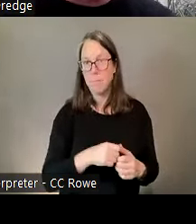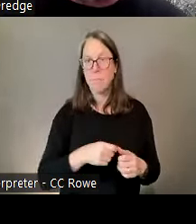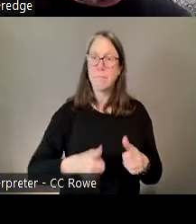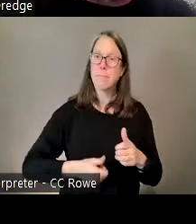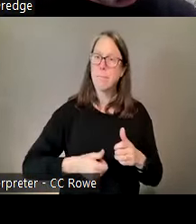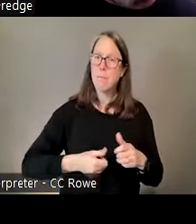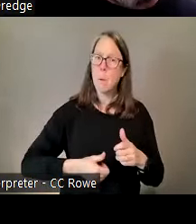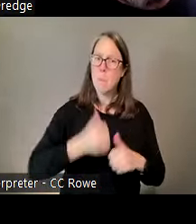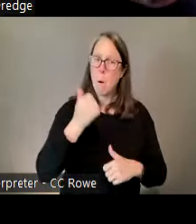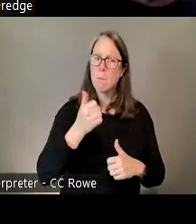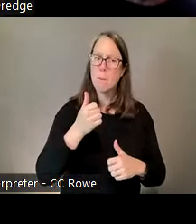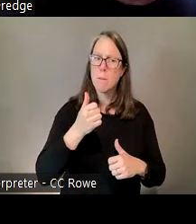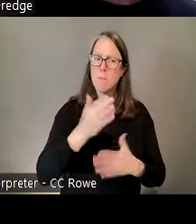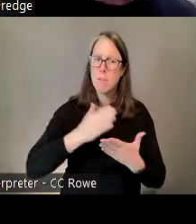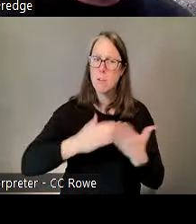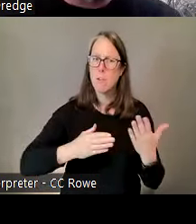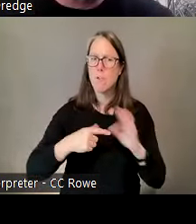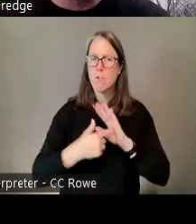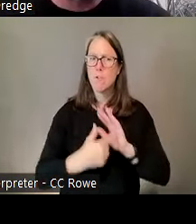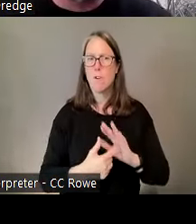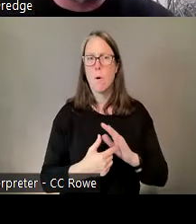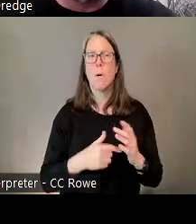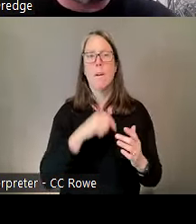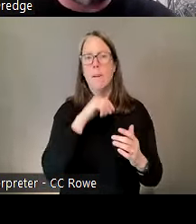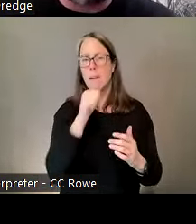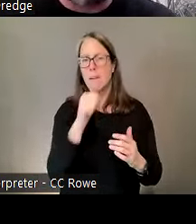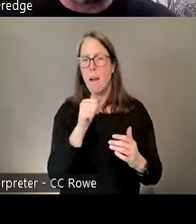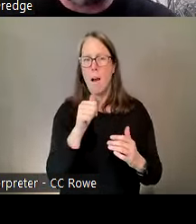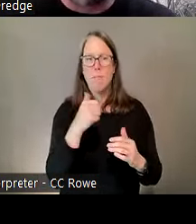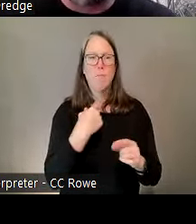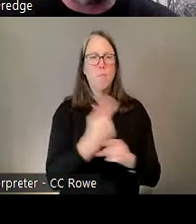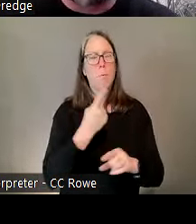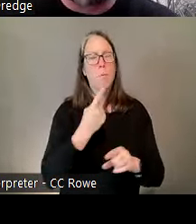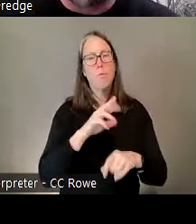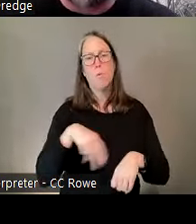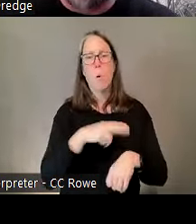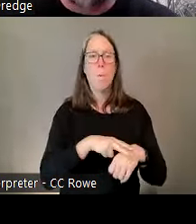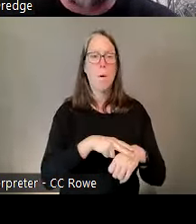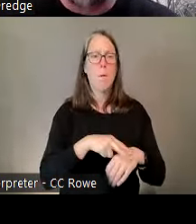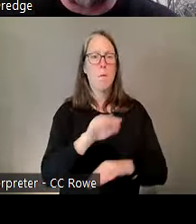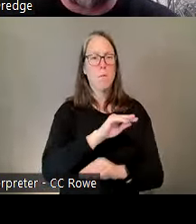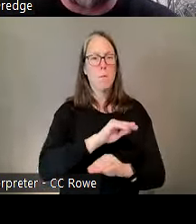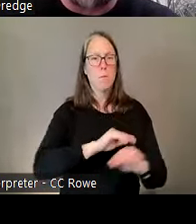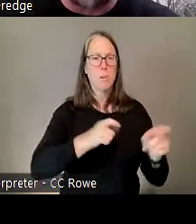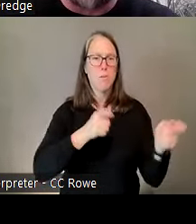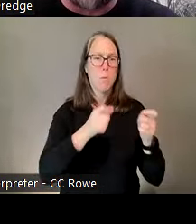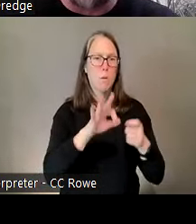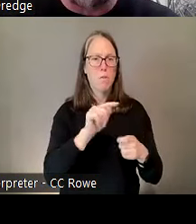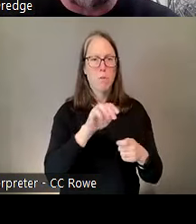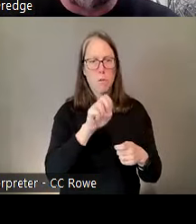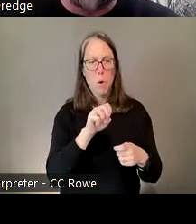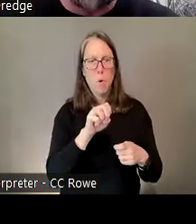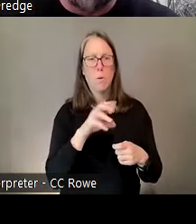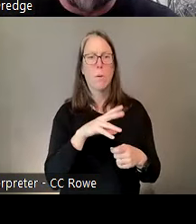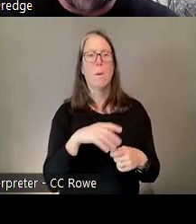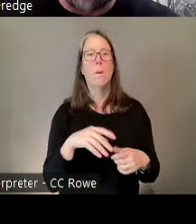abnormal control of muscle tone, posture, movement. And there are a lot of different ways that we see it and a lot of different